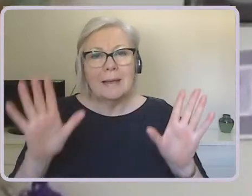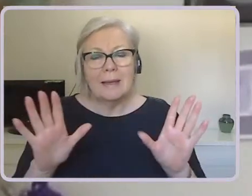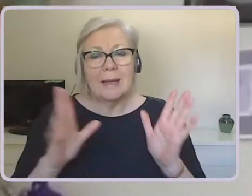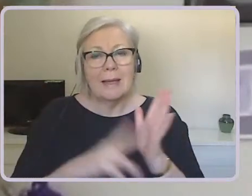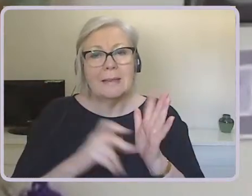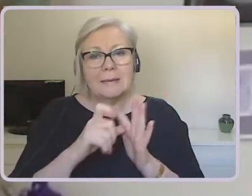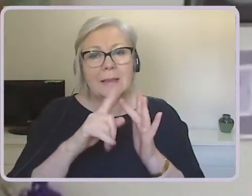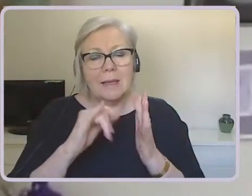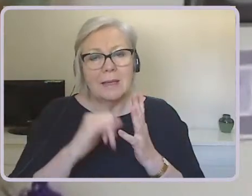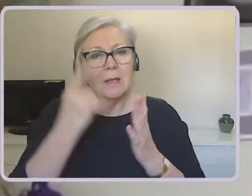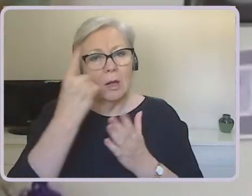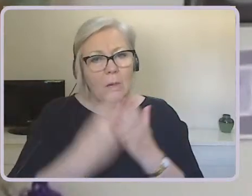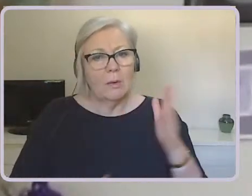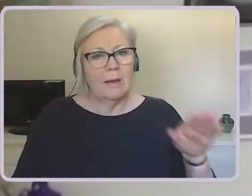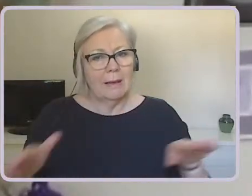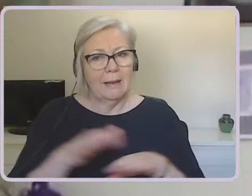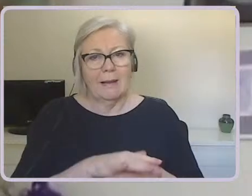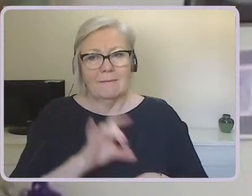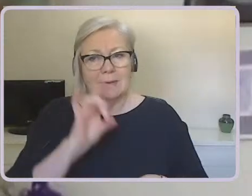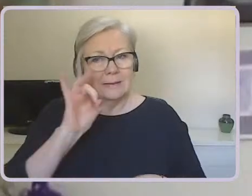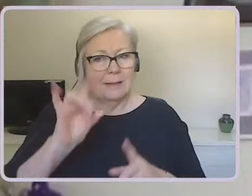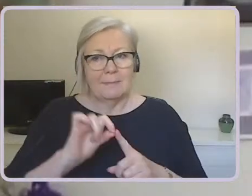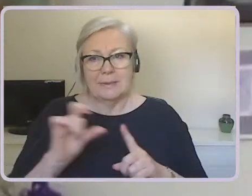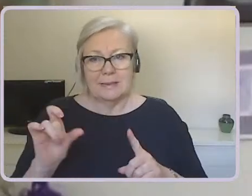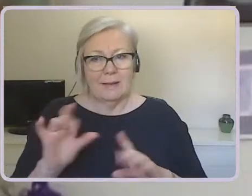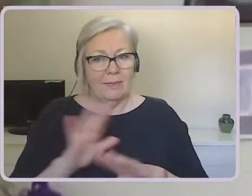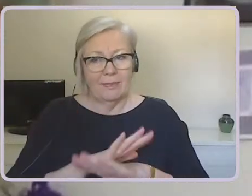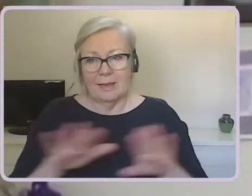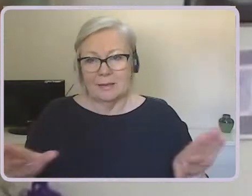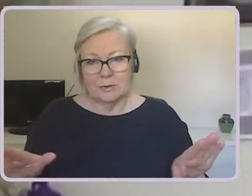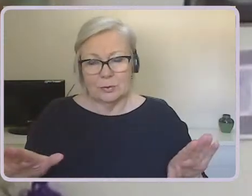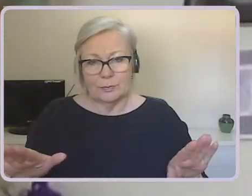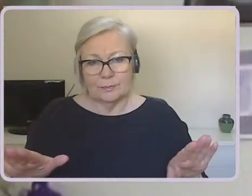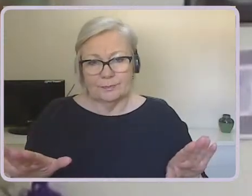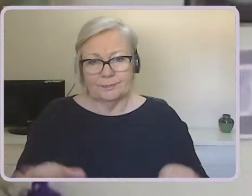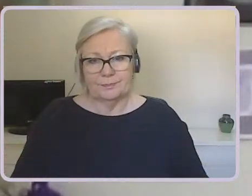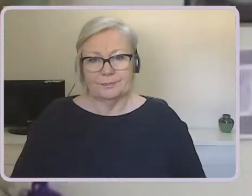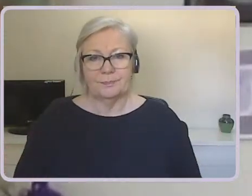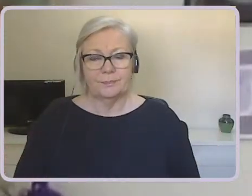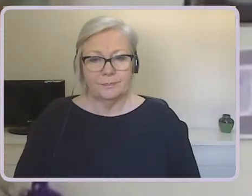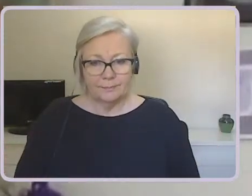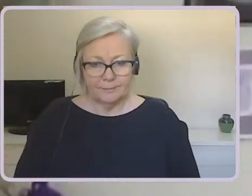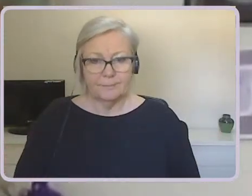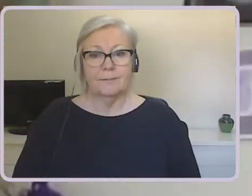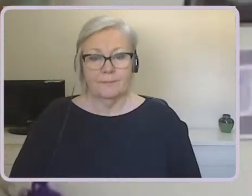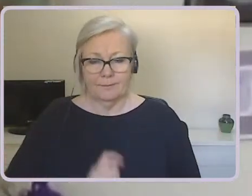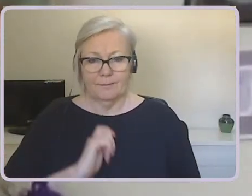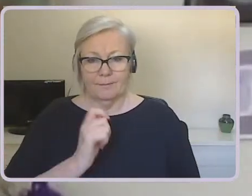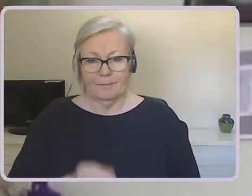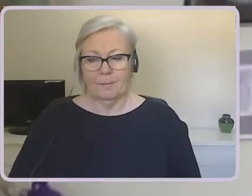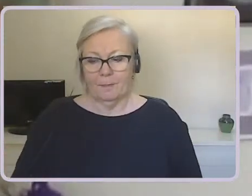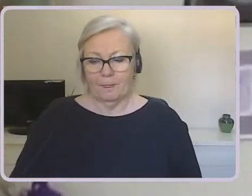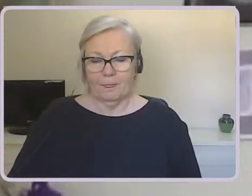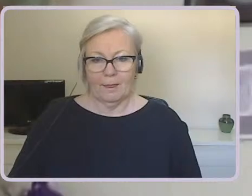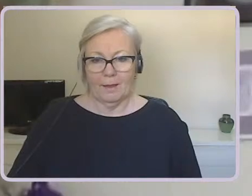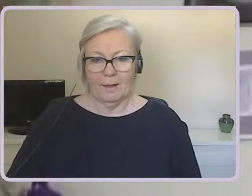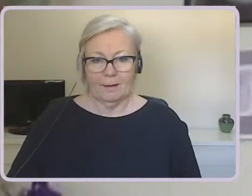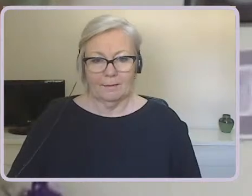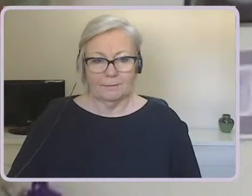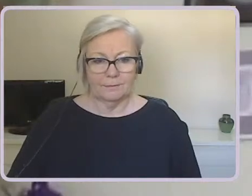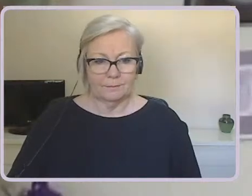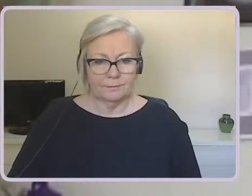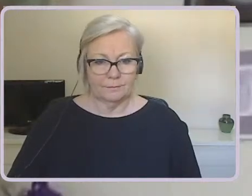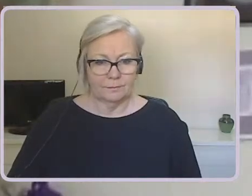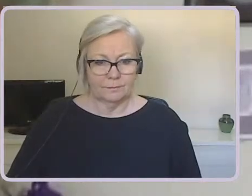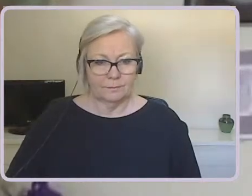NDIS only covers 10% of the disability community? The other 90% are out there using mainstream services